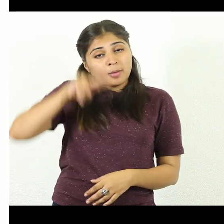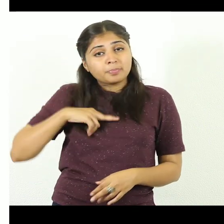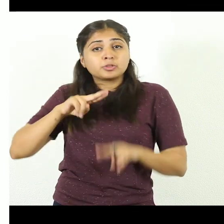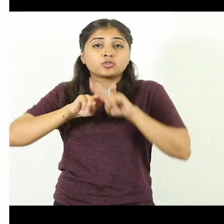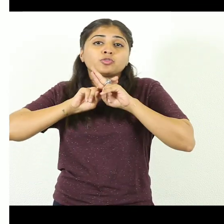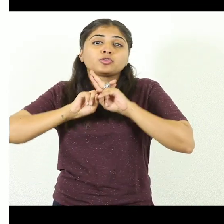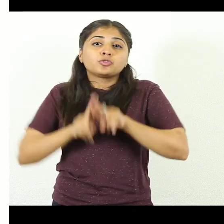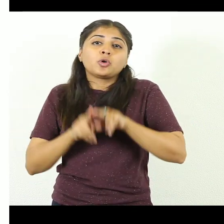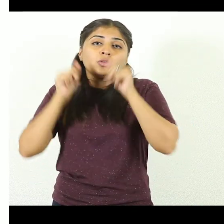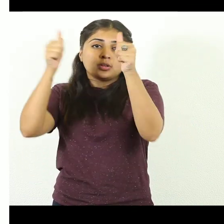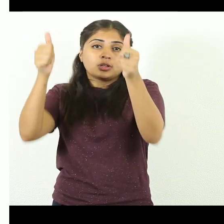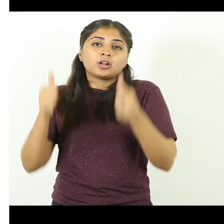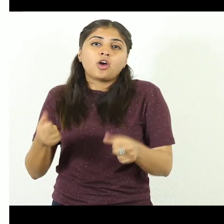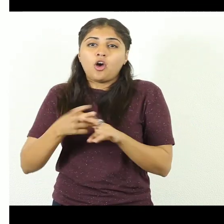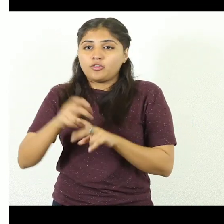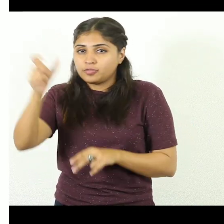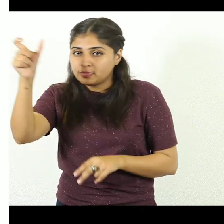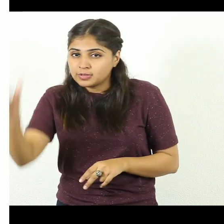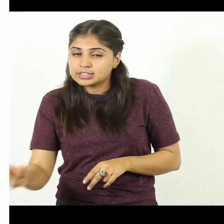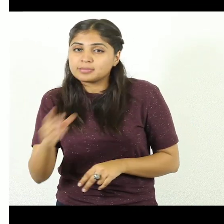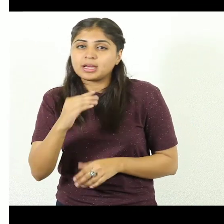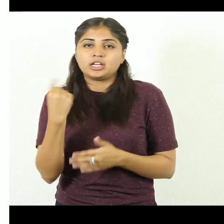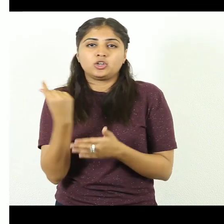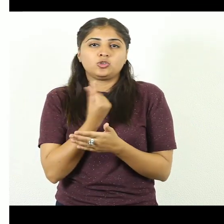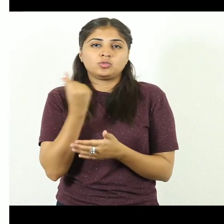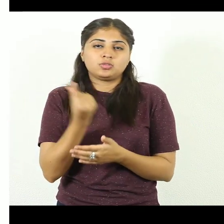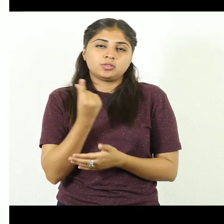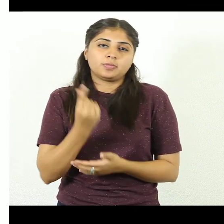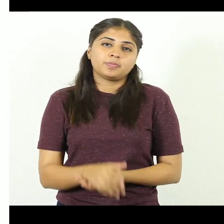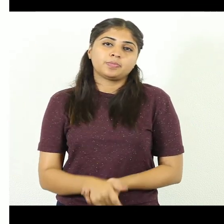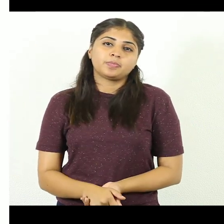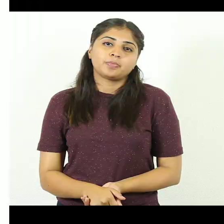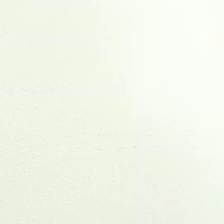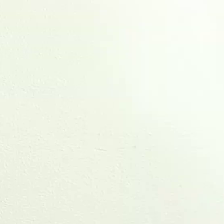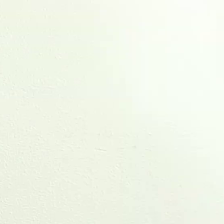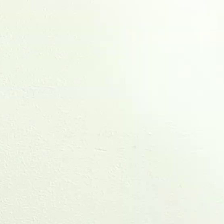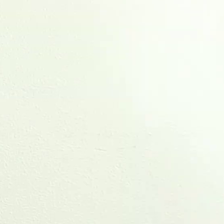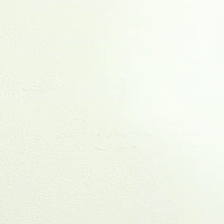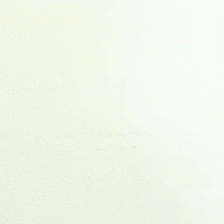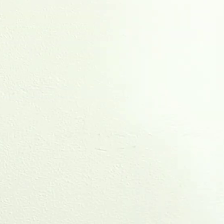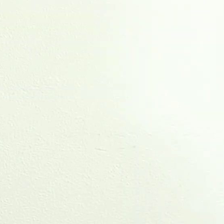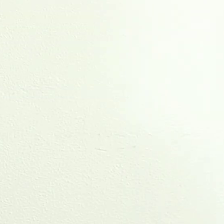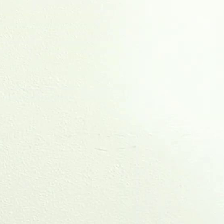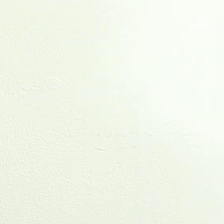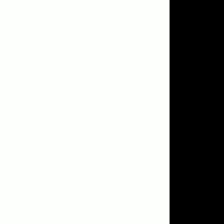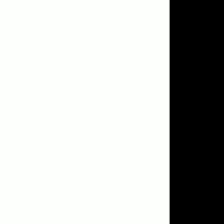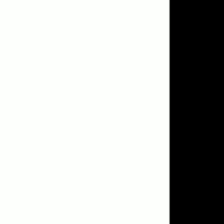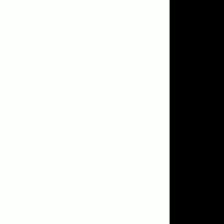output to the customer user. Thank you.